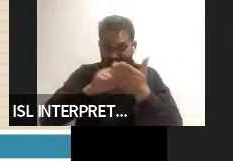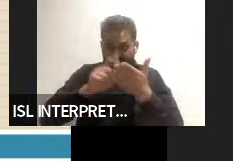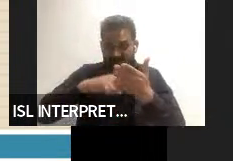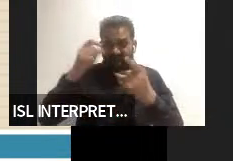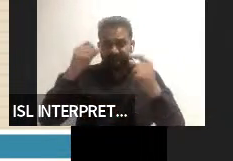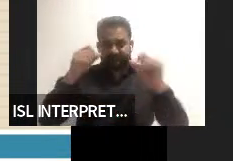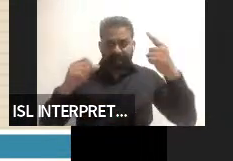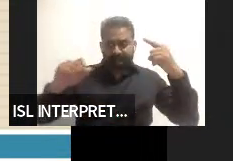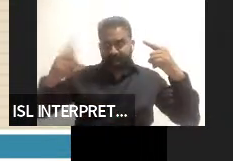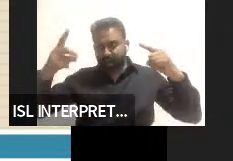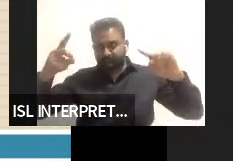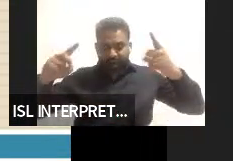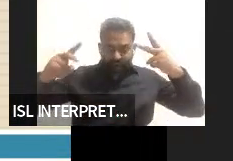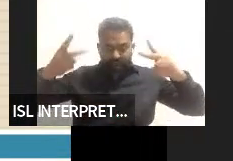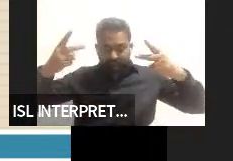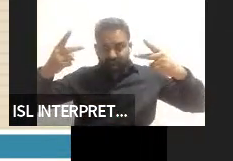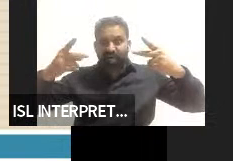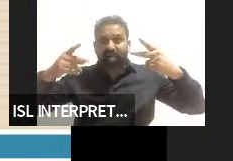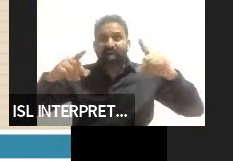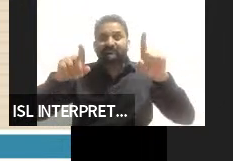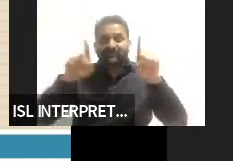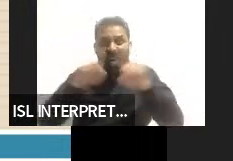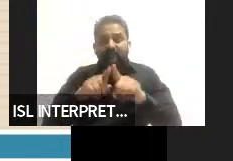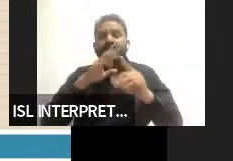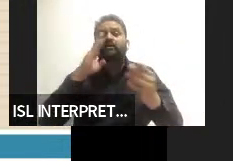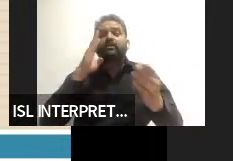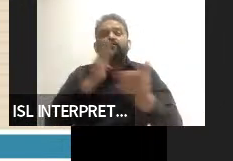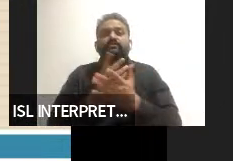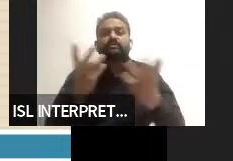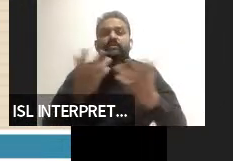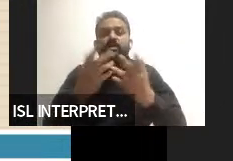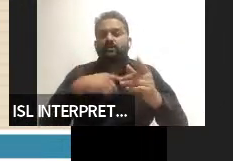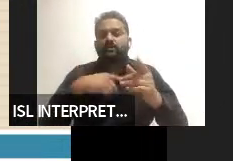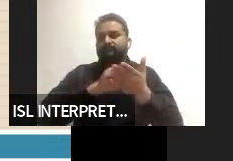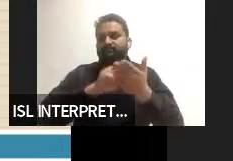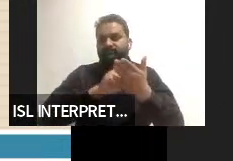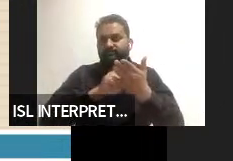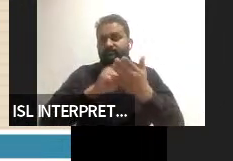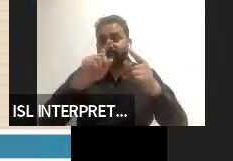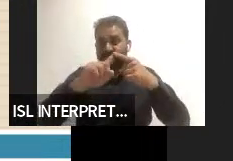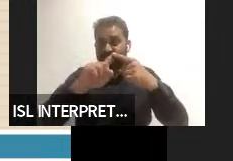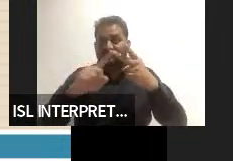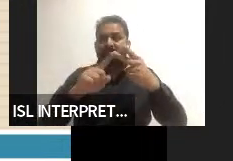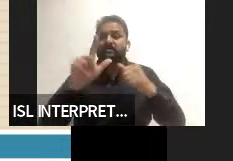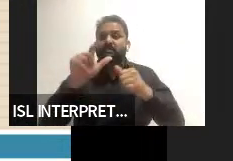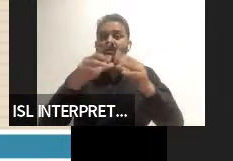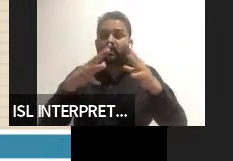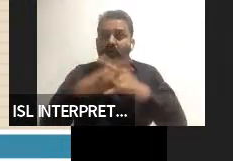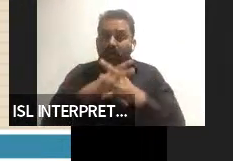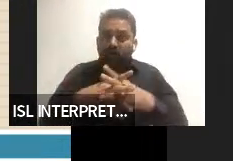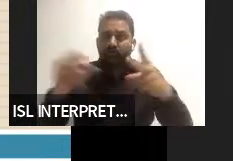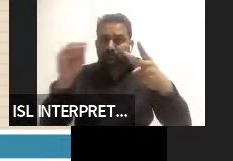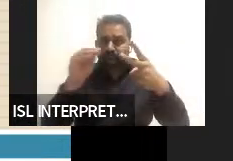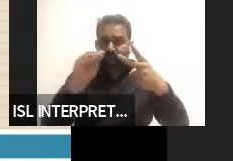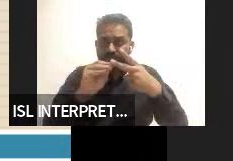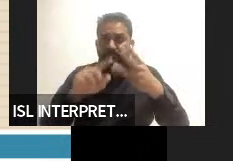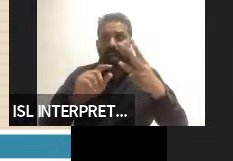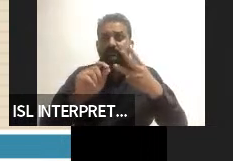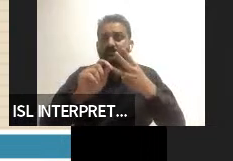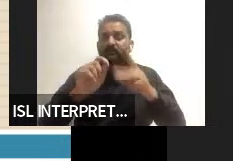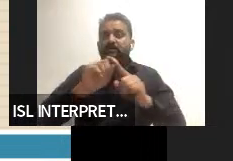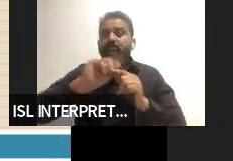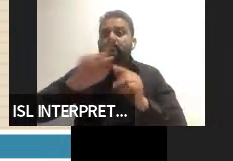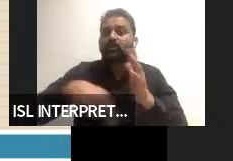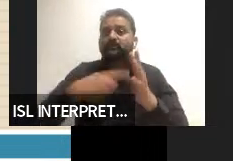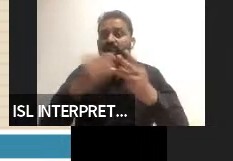sequence, that you will talk about the facts first, then law, then policy, then follow that. If you